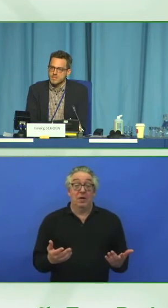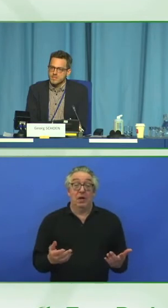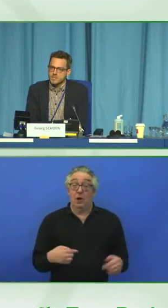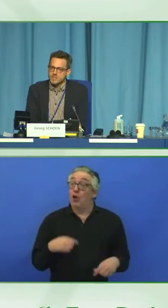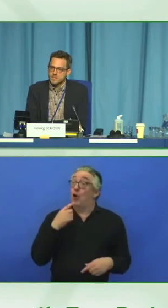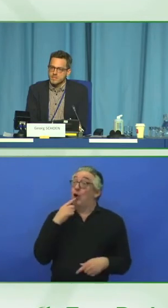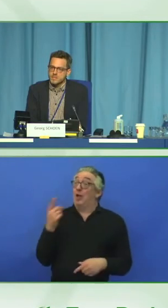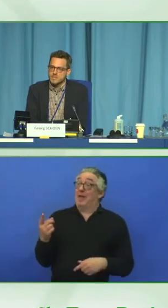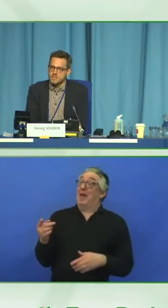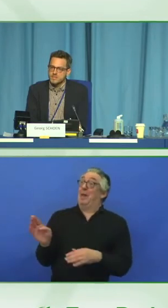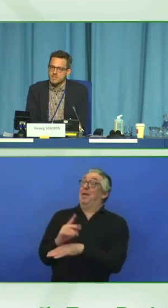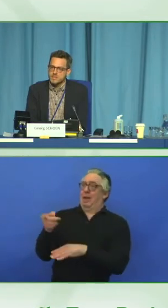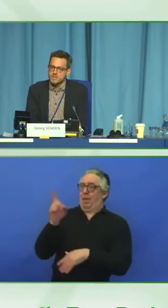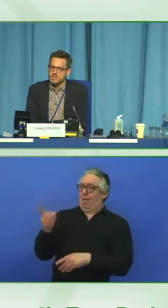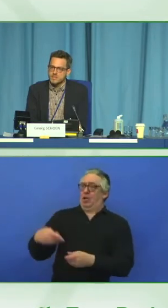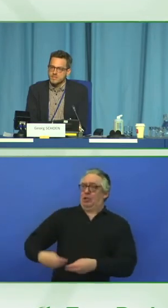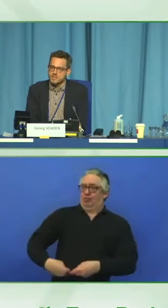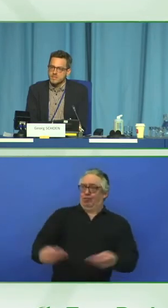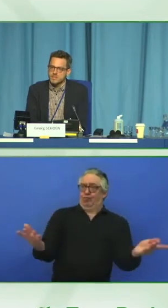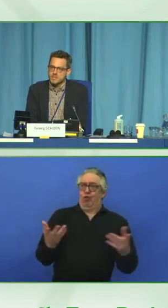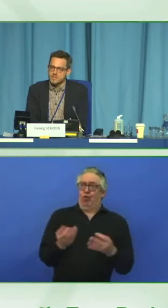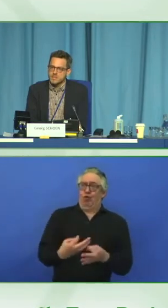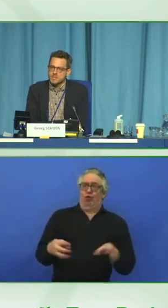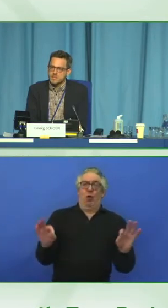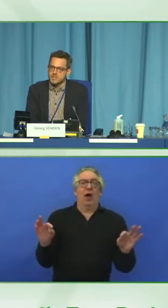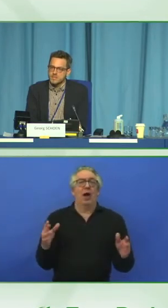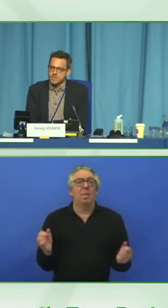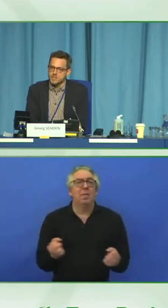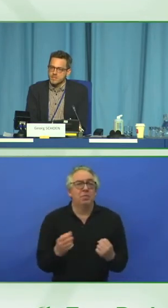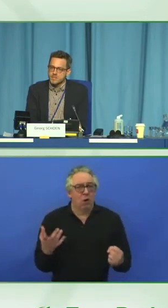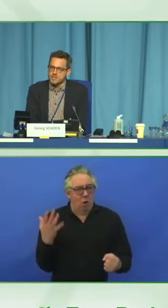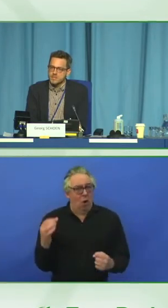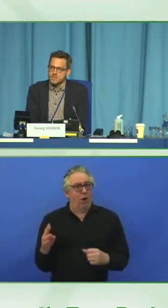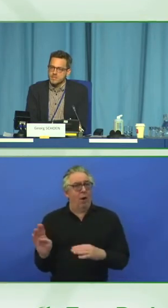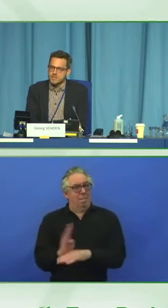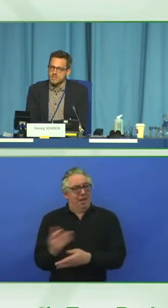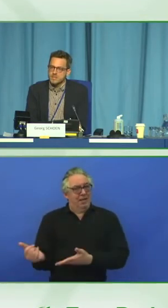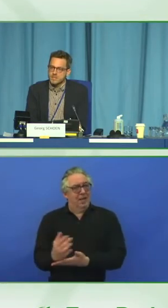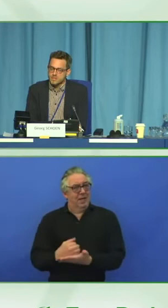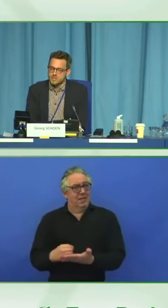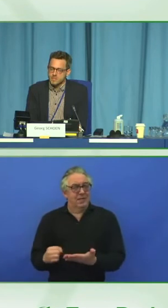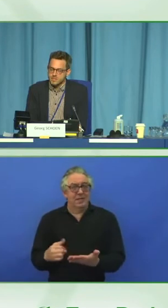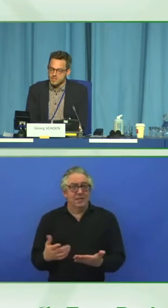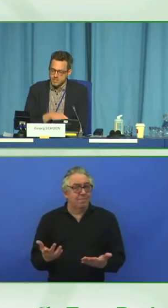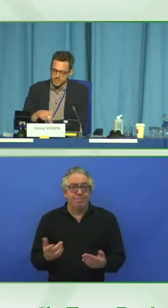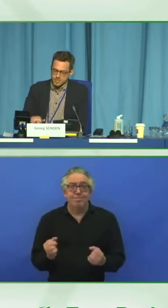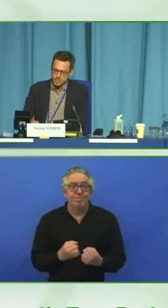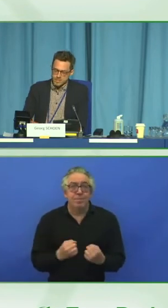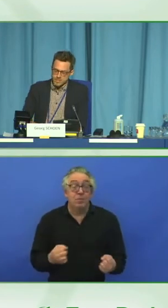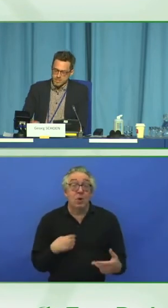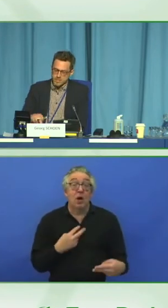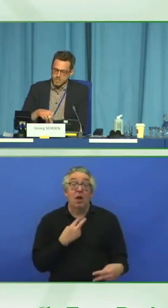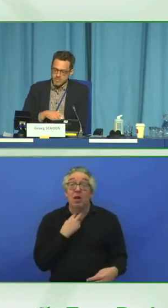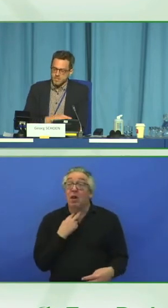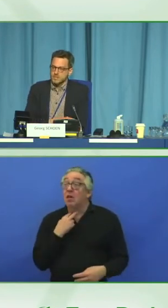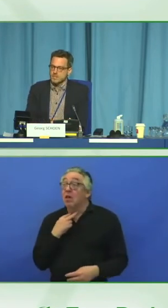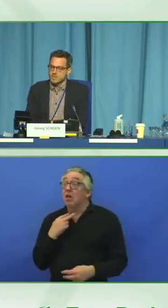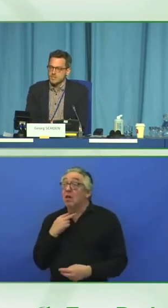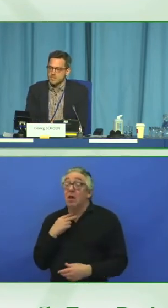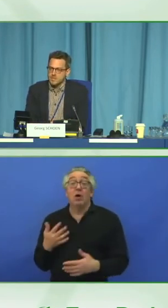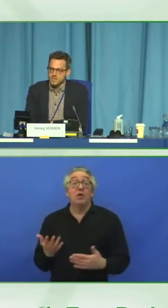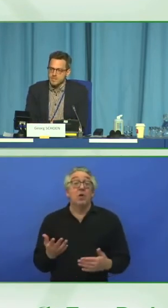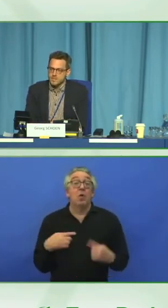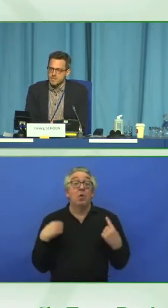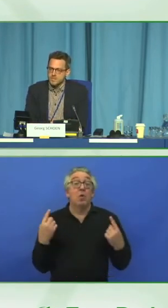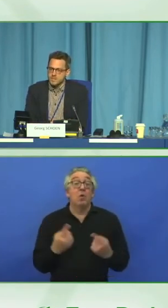we want this to become a business. So what we created is we worked with Emphasis to create